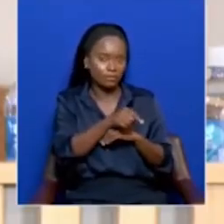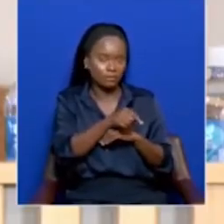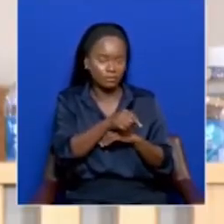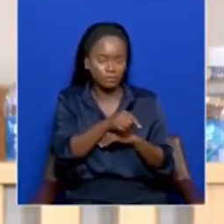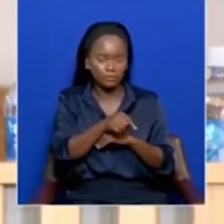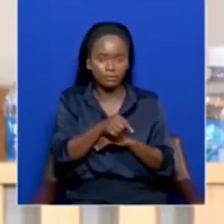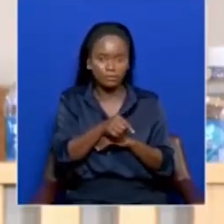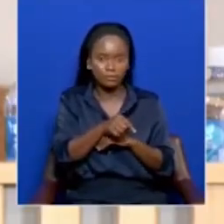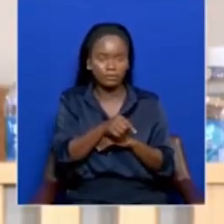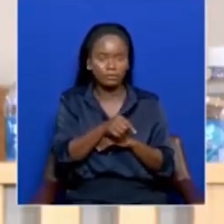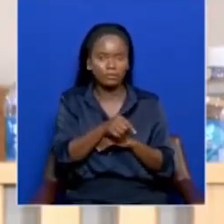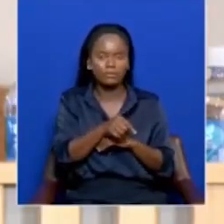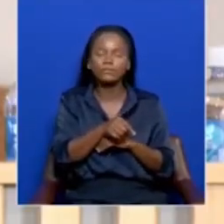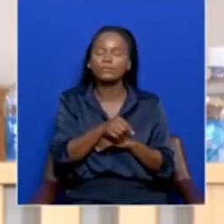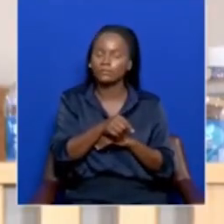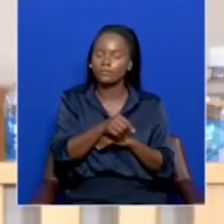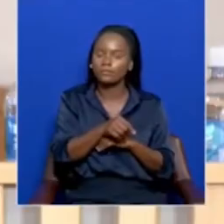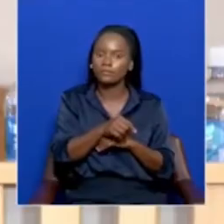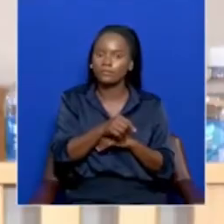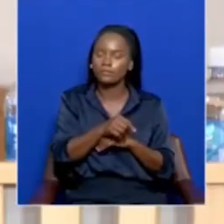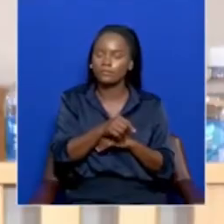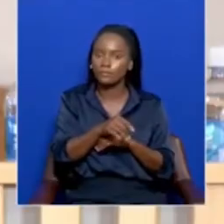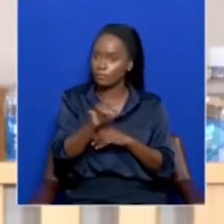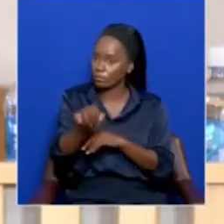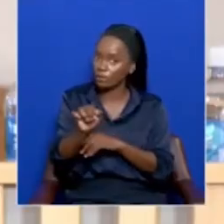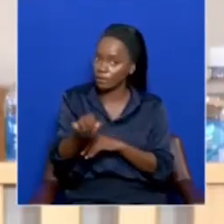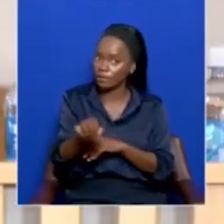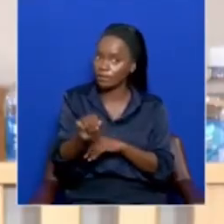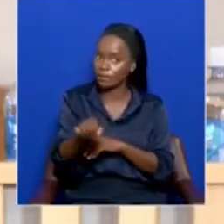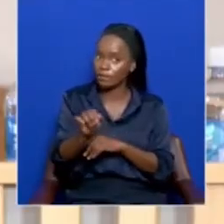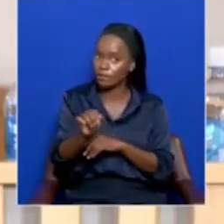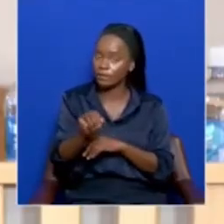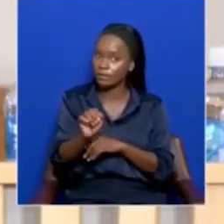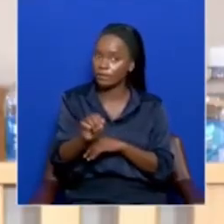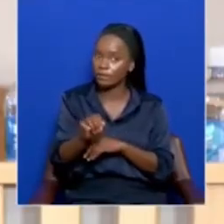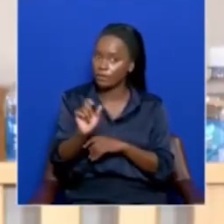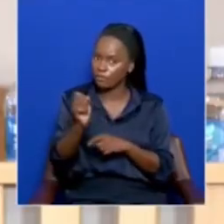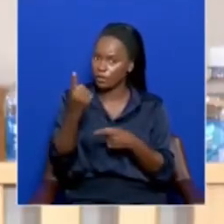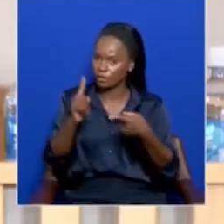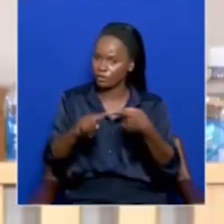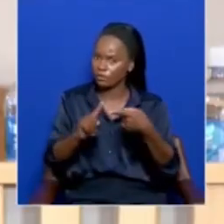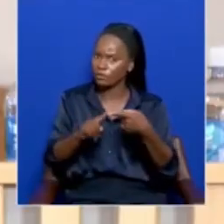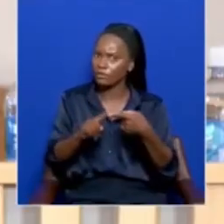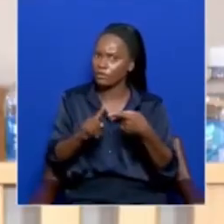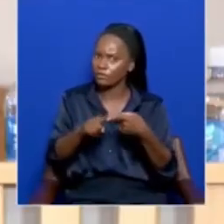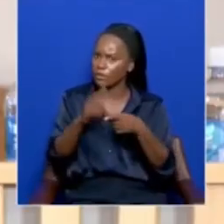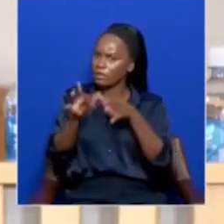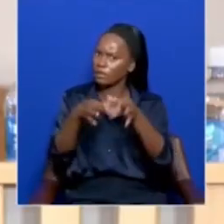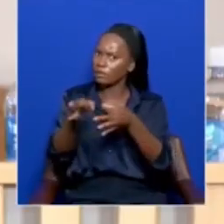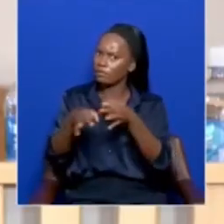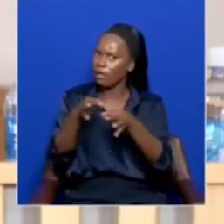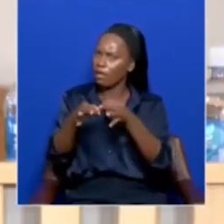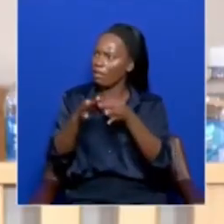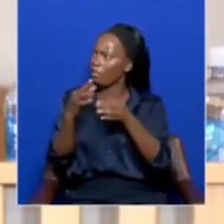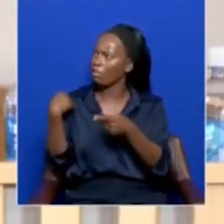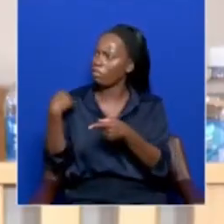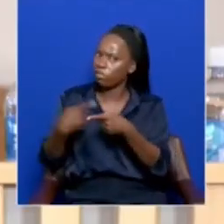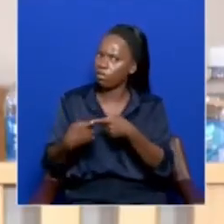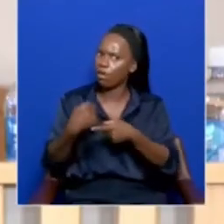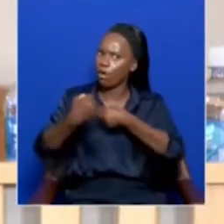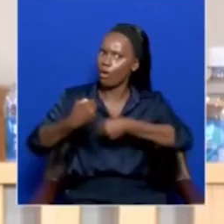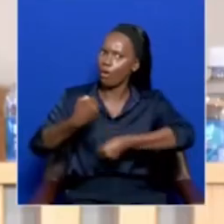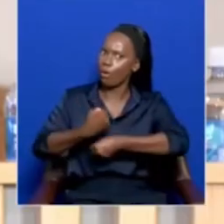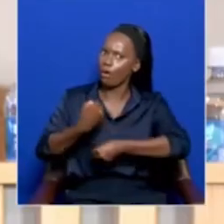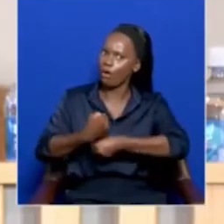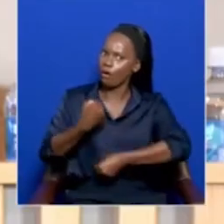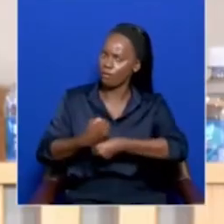Firstly, I started mentioning about my contribution starting from 2018 in all those drug projects, all those